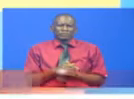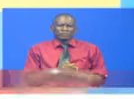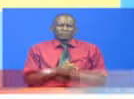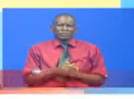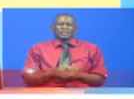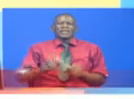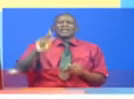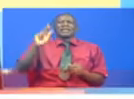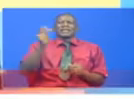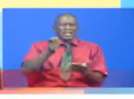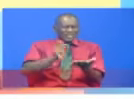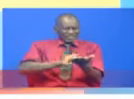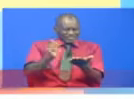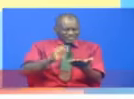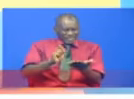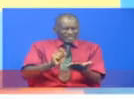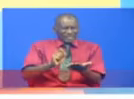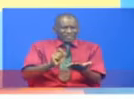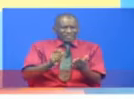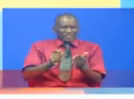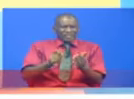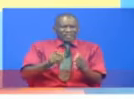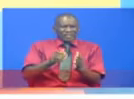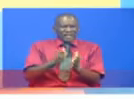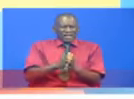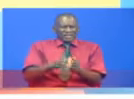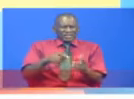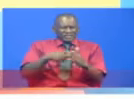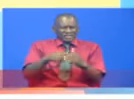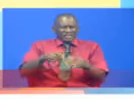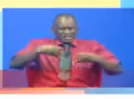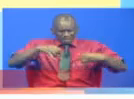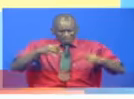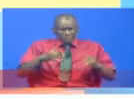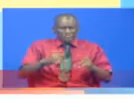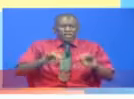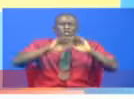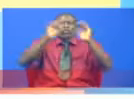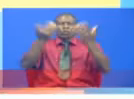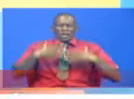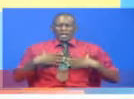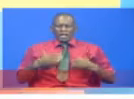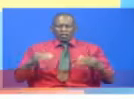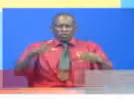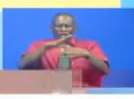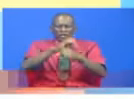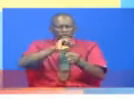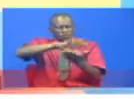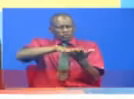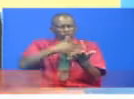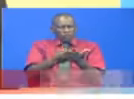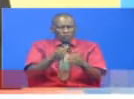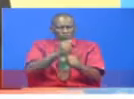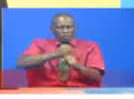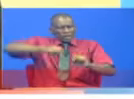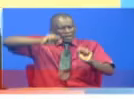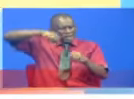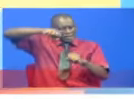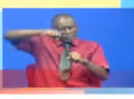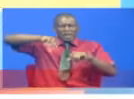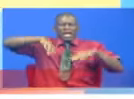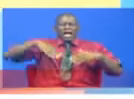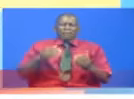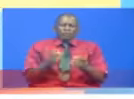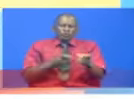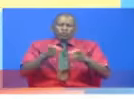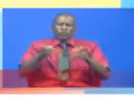Kenya signed, ratified, and domesticated the World Health Organization Framework Convention on Tobacco